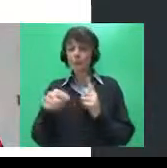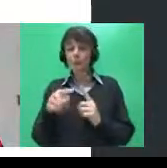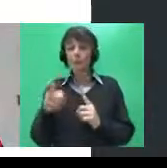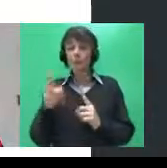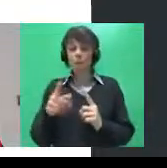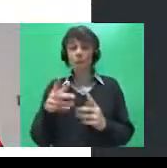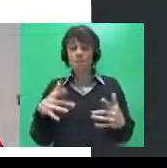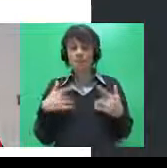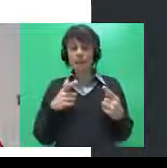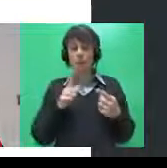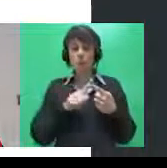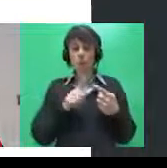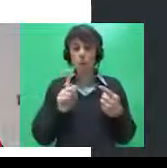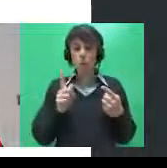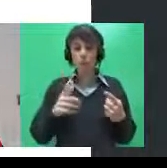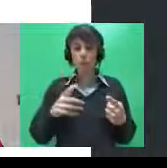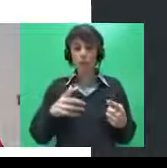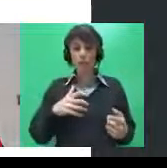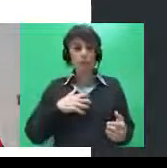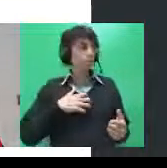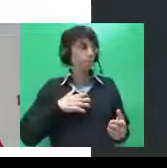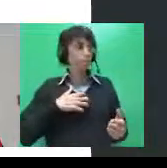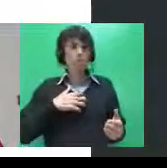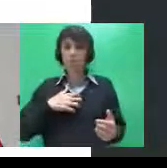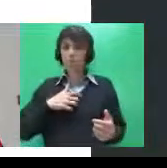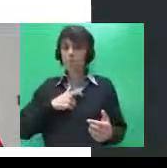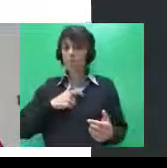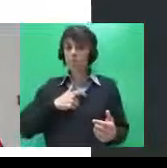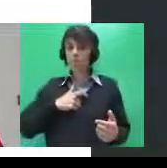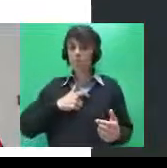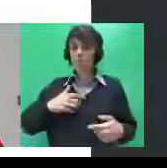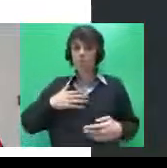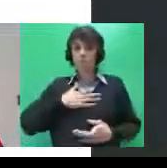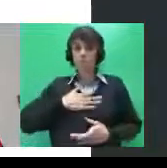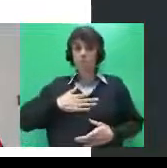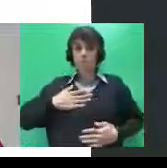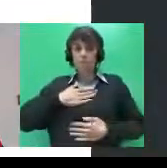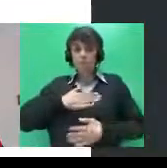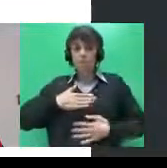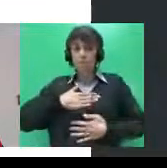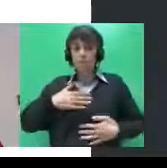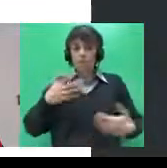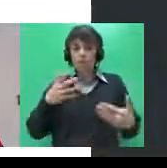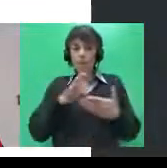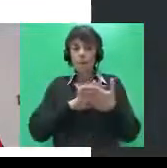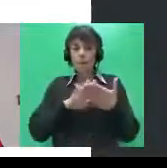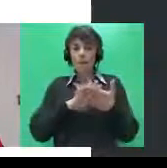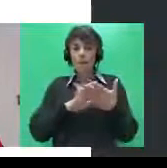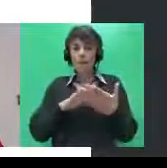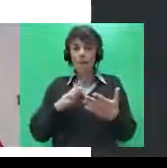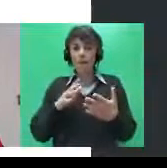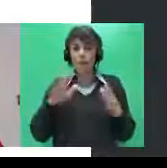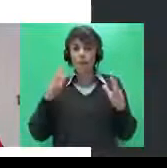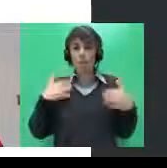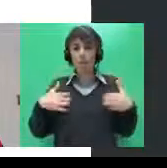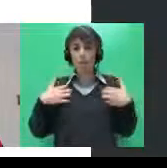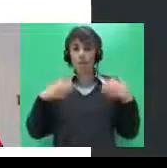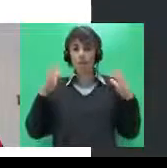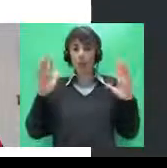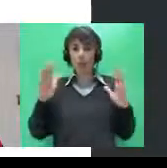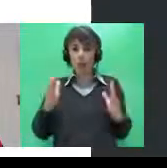anxiety, sapping people's motivation, that roller coaster of feelings, fear surrounding the lockdown easing, and the confusion around some of that and how it's